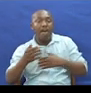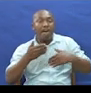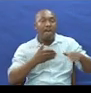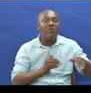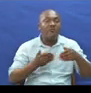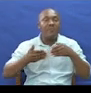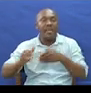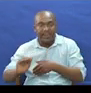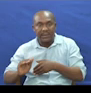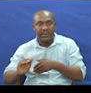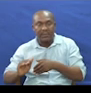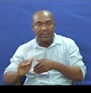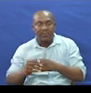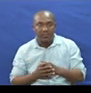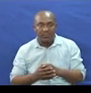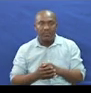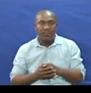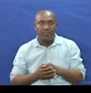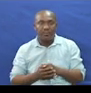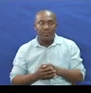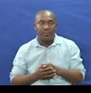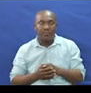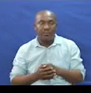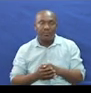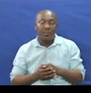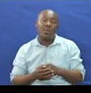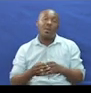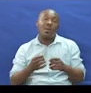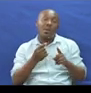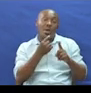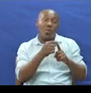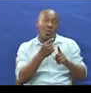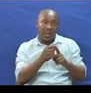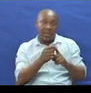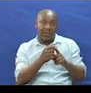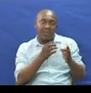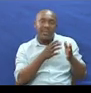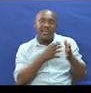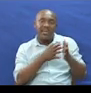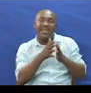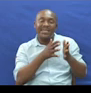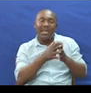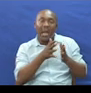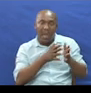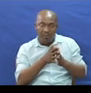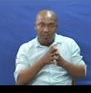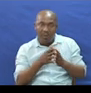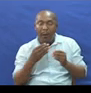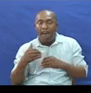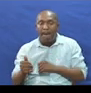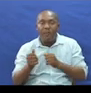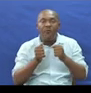They describe movement. The words which describe movement are called